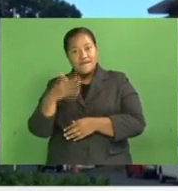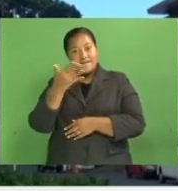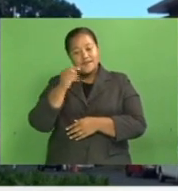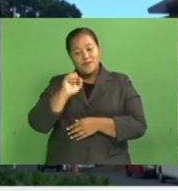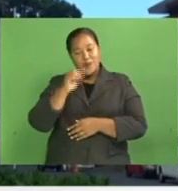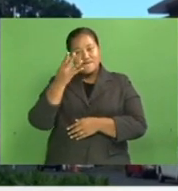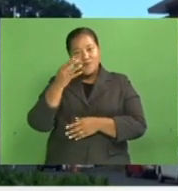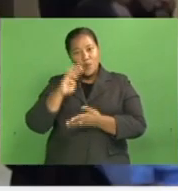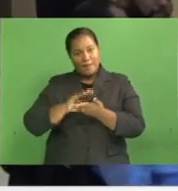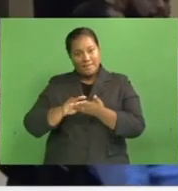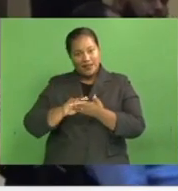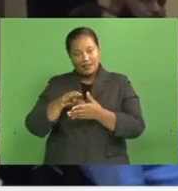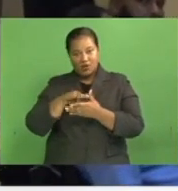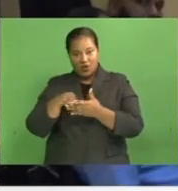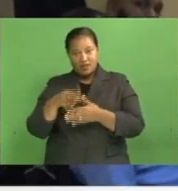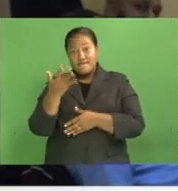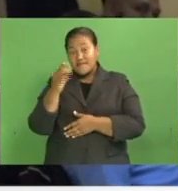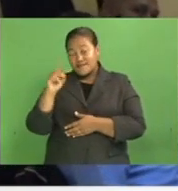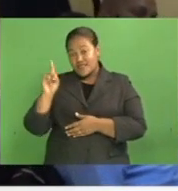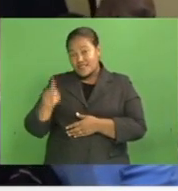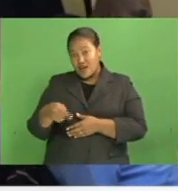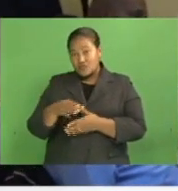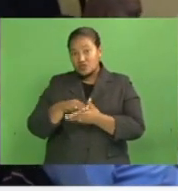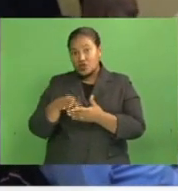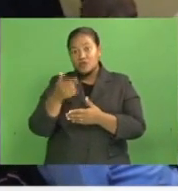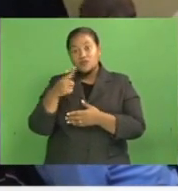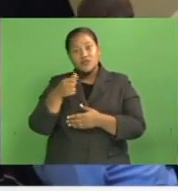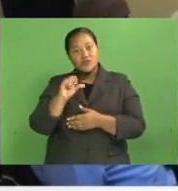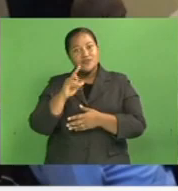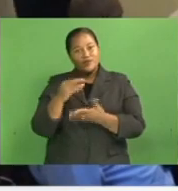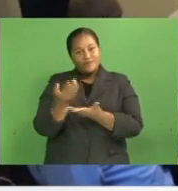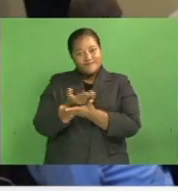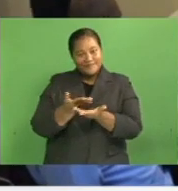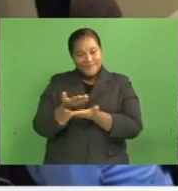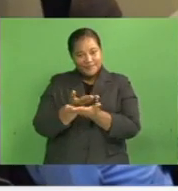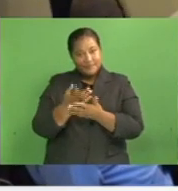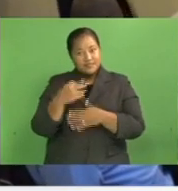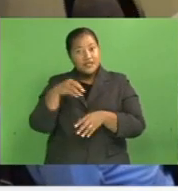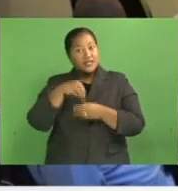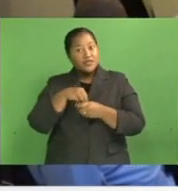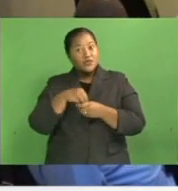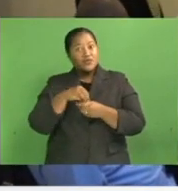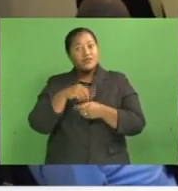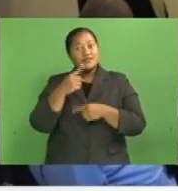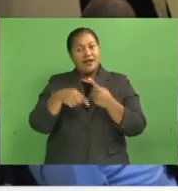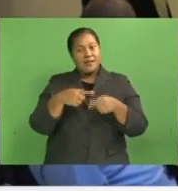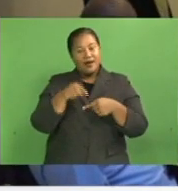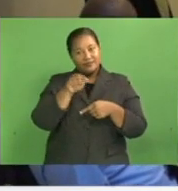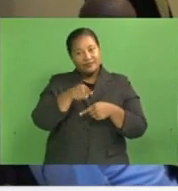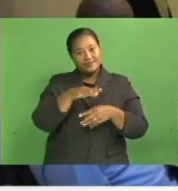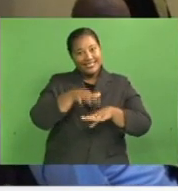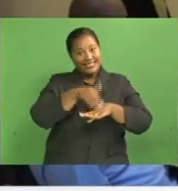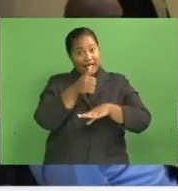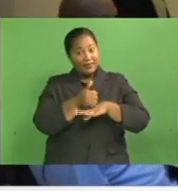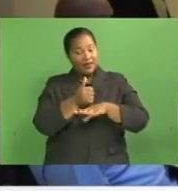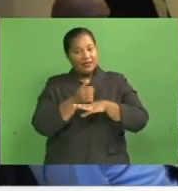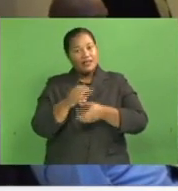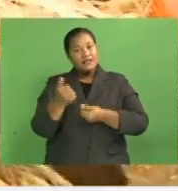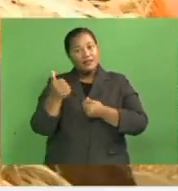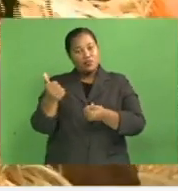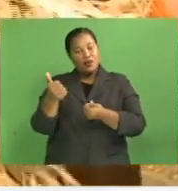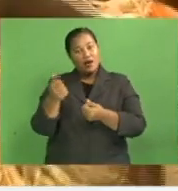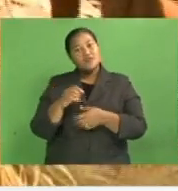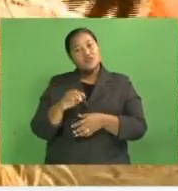million. $50,000 was used for consultation, including consideration of establishing a tambua shop.